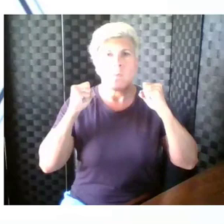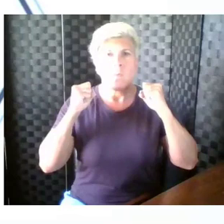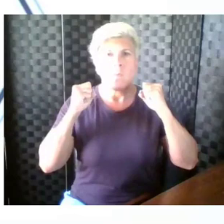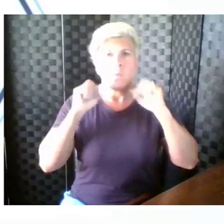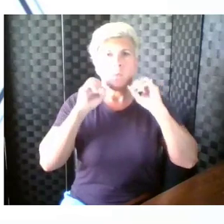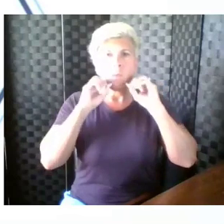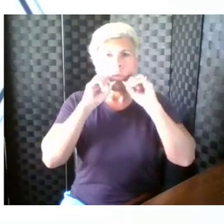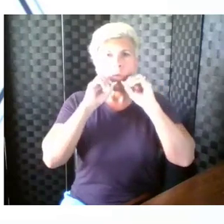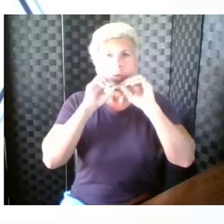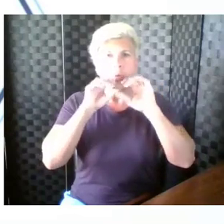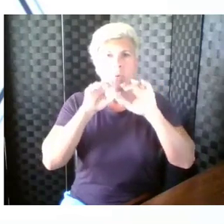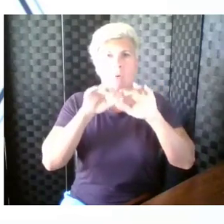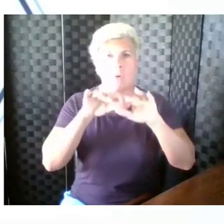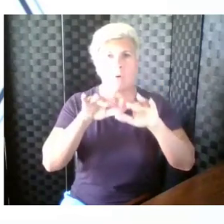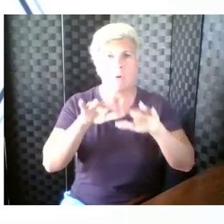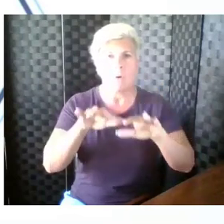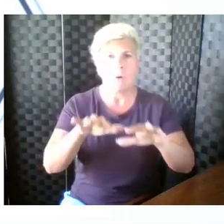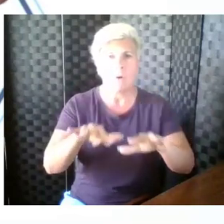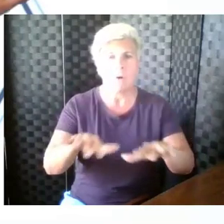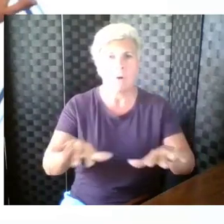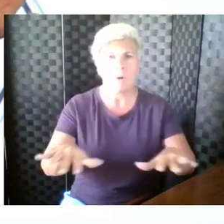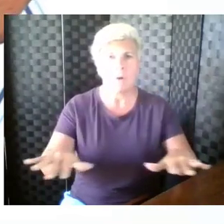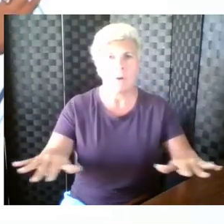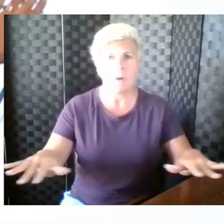Hold and let it out.